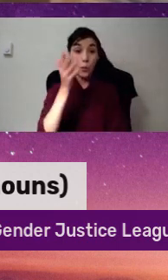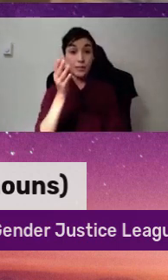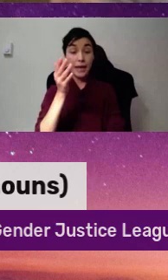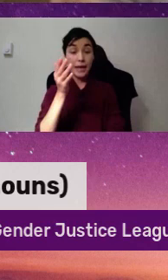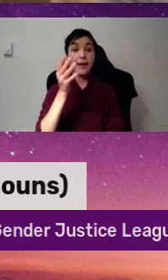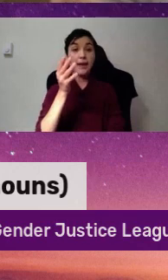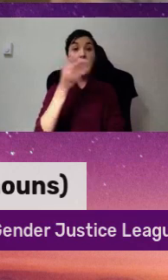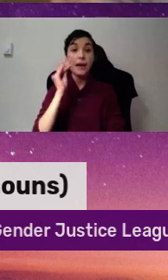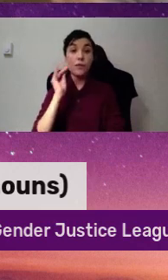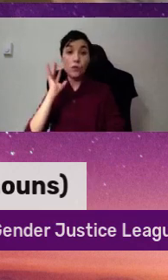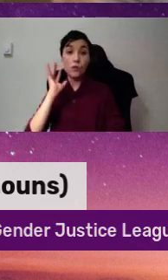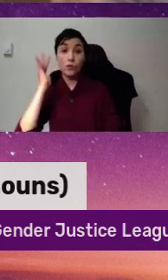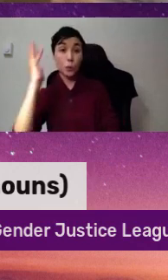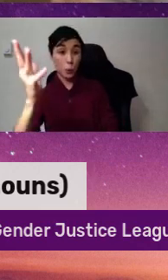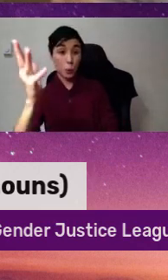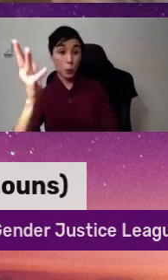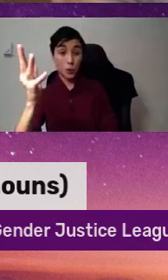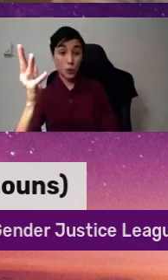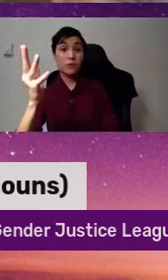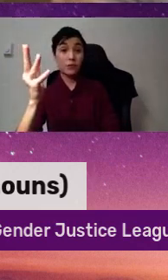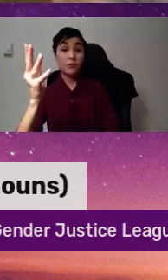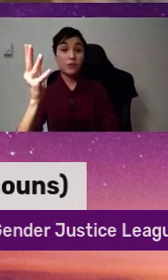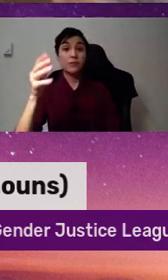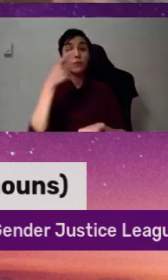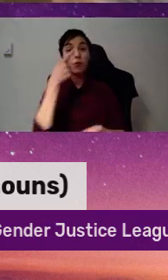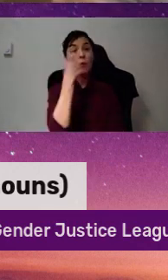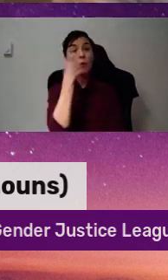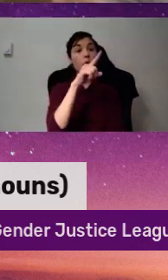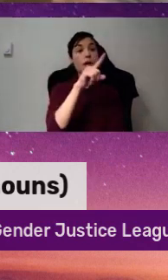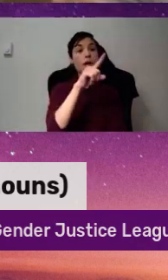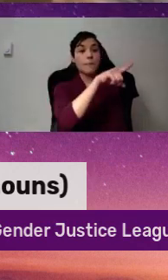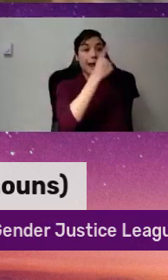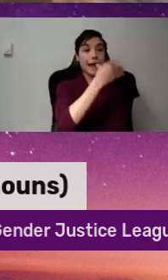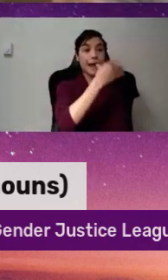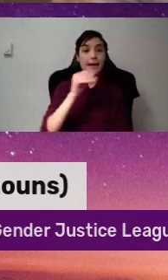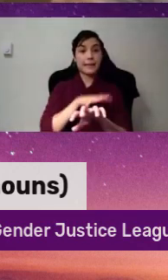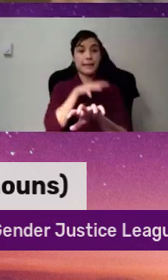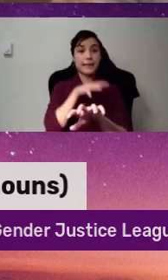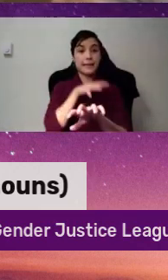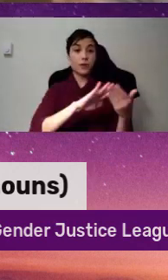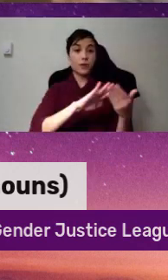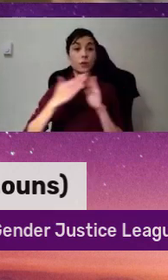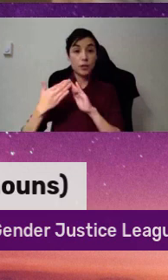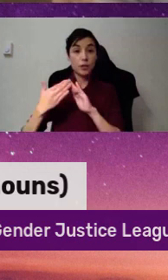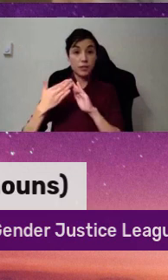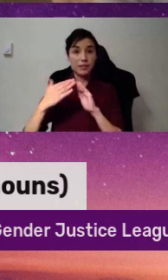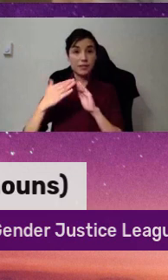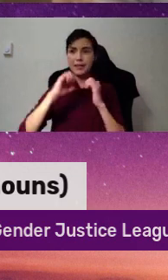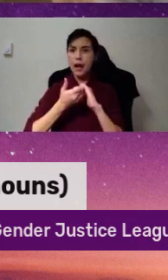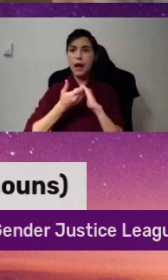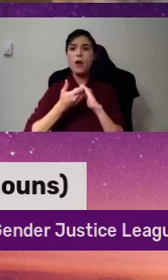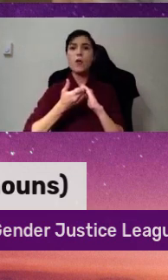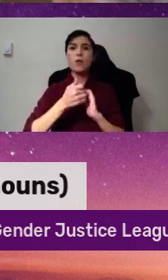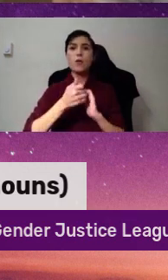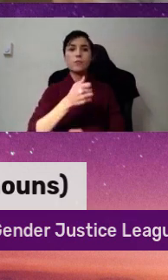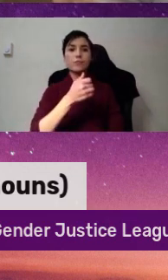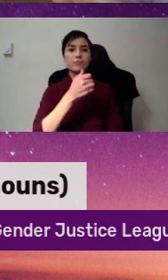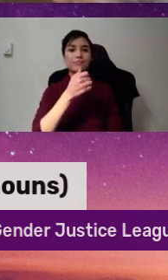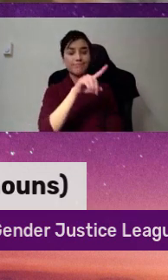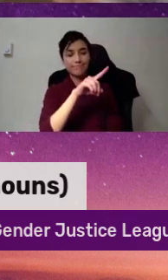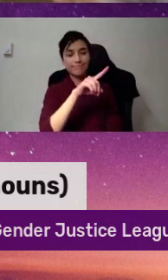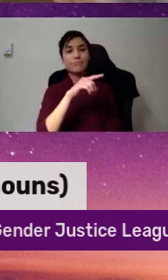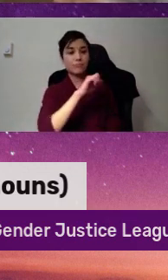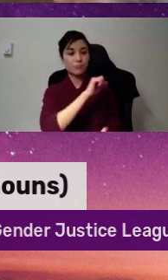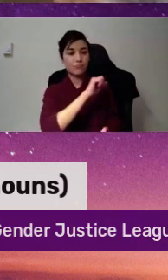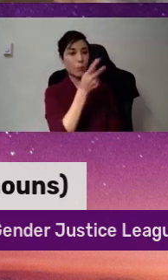Native and Black communities, and how both Black and Indigenous babies were stripped away from their families and their homes and forced into